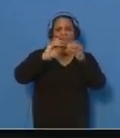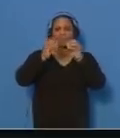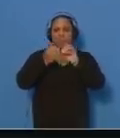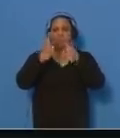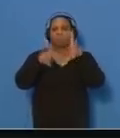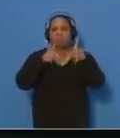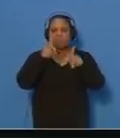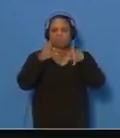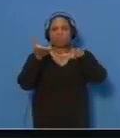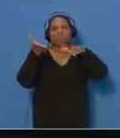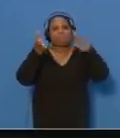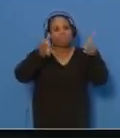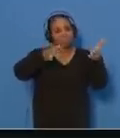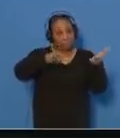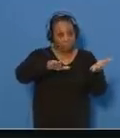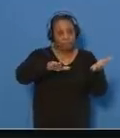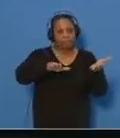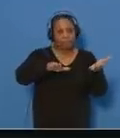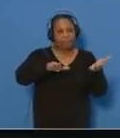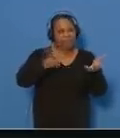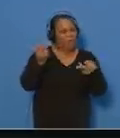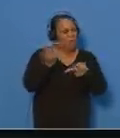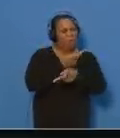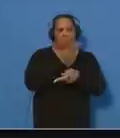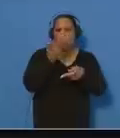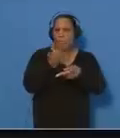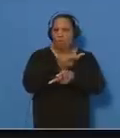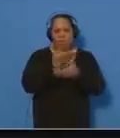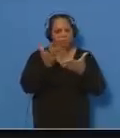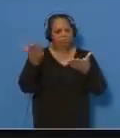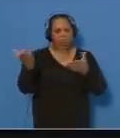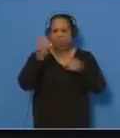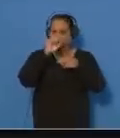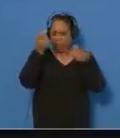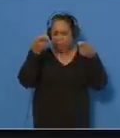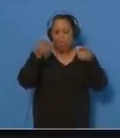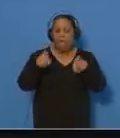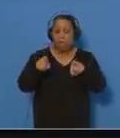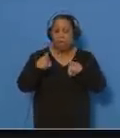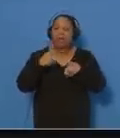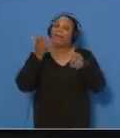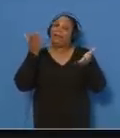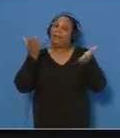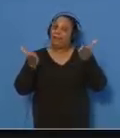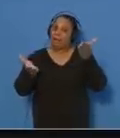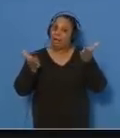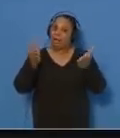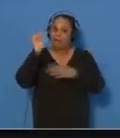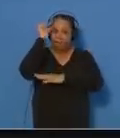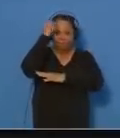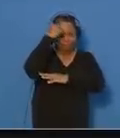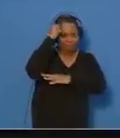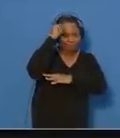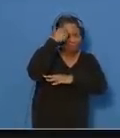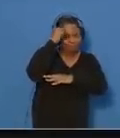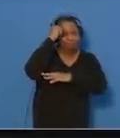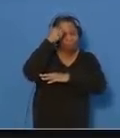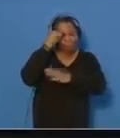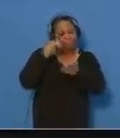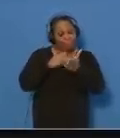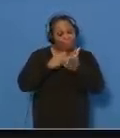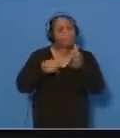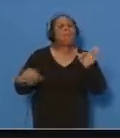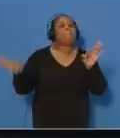die. This is the worst case scenario. However, it is a reminder of how important